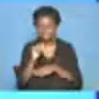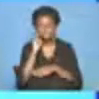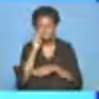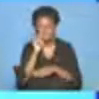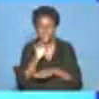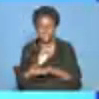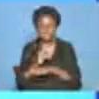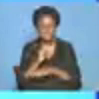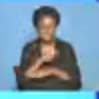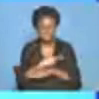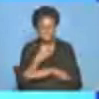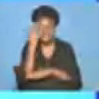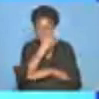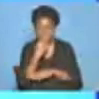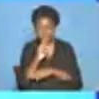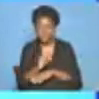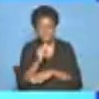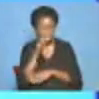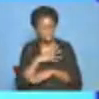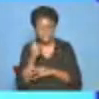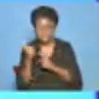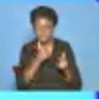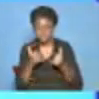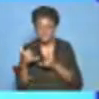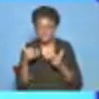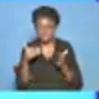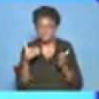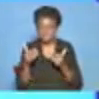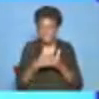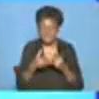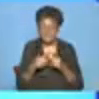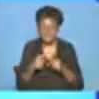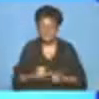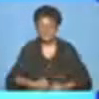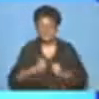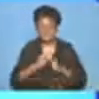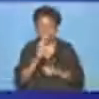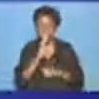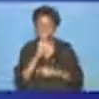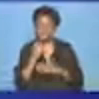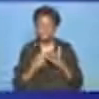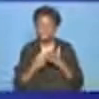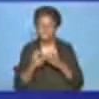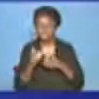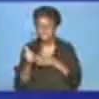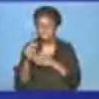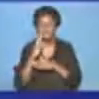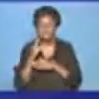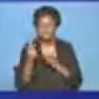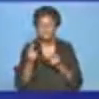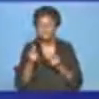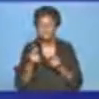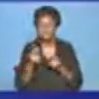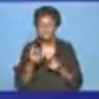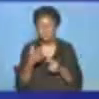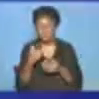the women who fought back and survived, speaks to what triggered her to finally do so. My trigger was I